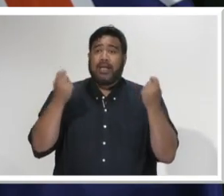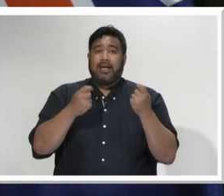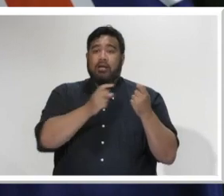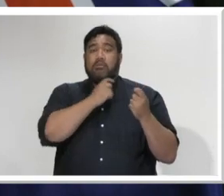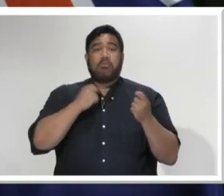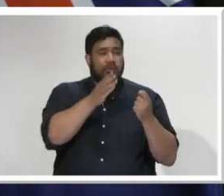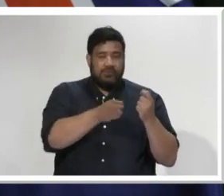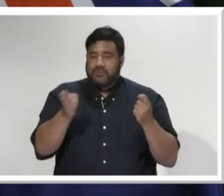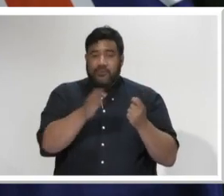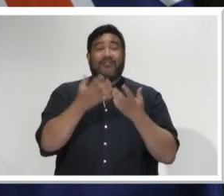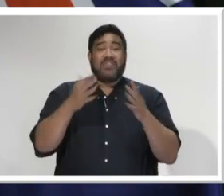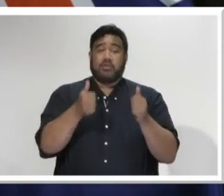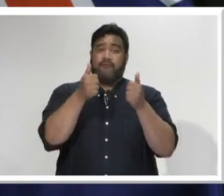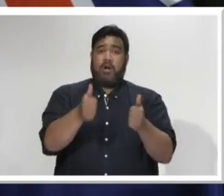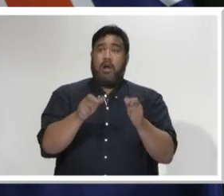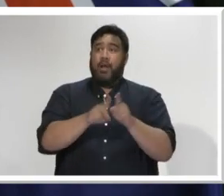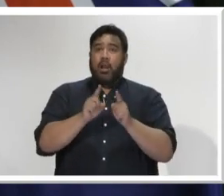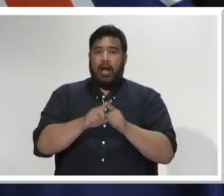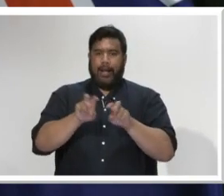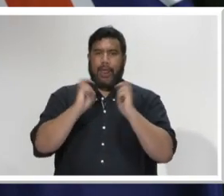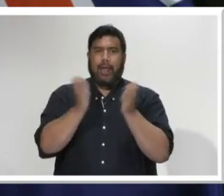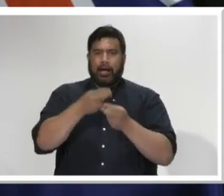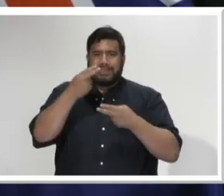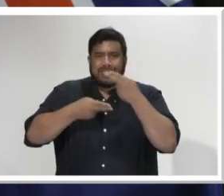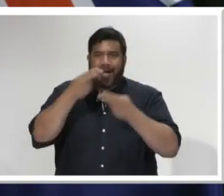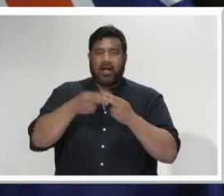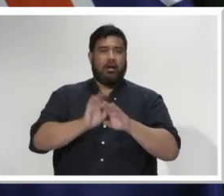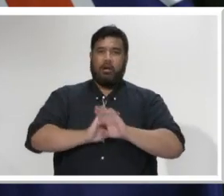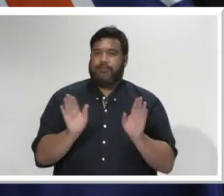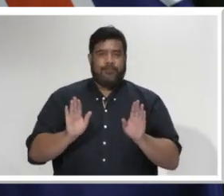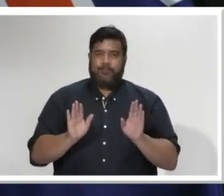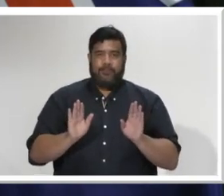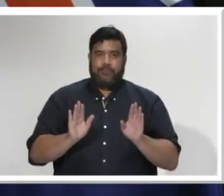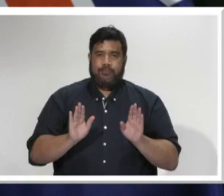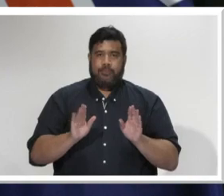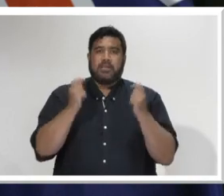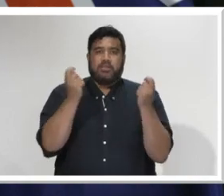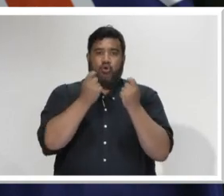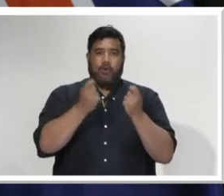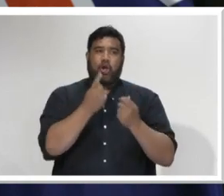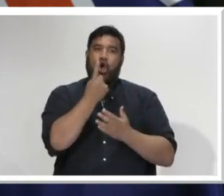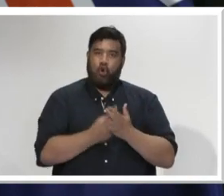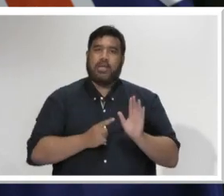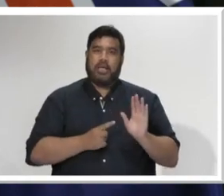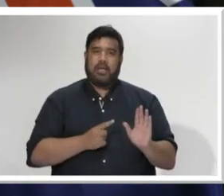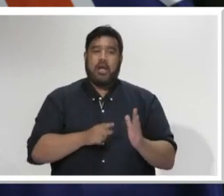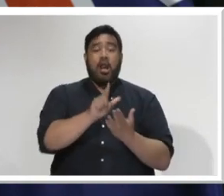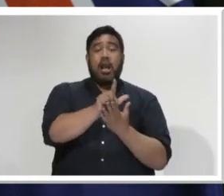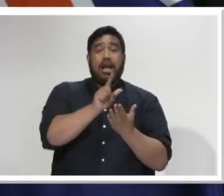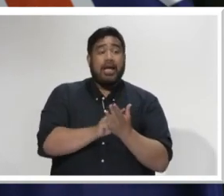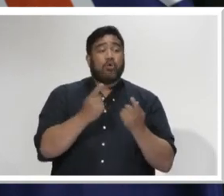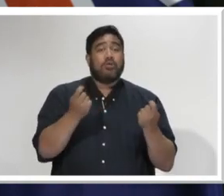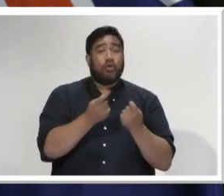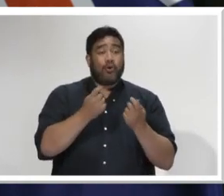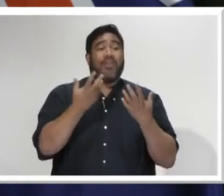receptions can take place. We're simply suggesting here that for those who wish to take part in a legal ceremony, they are able